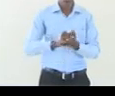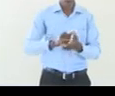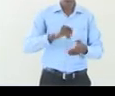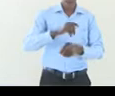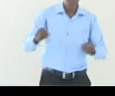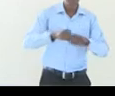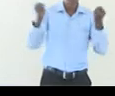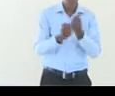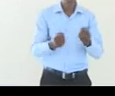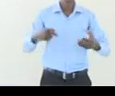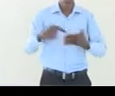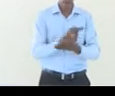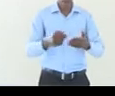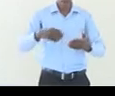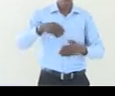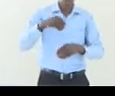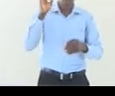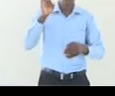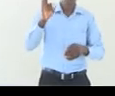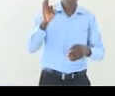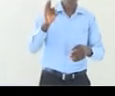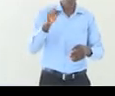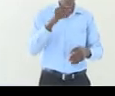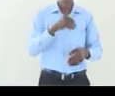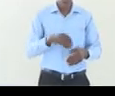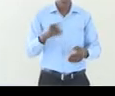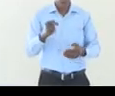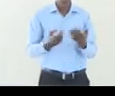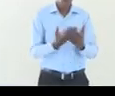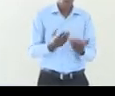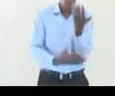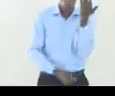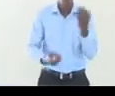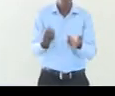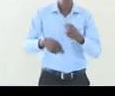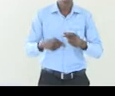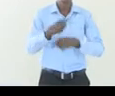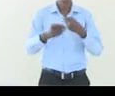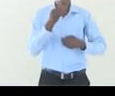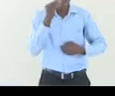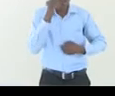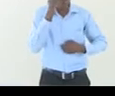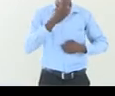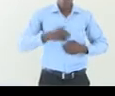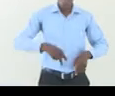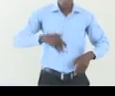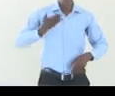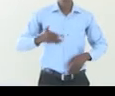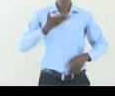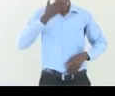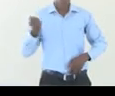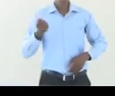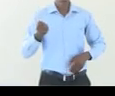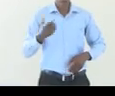society, if the gospel of Jesus is well preached, the poor who come and hear the gospel should go home feeling a little better, and the rich